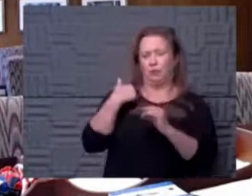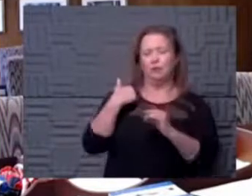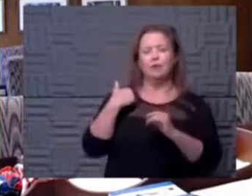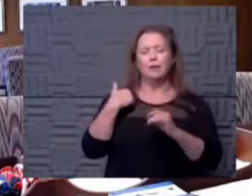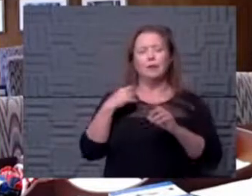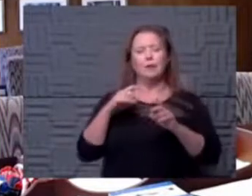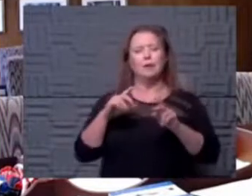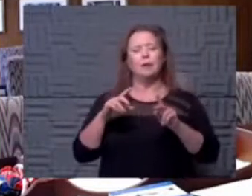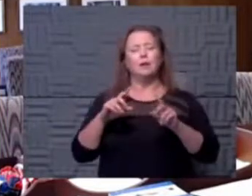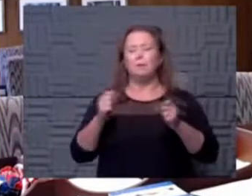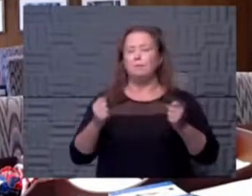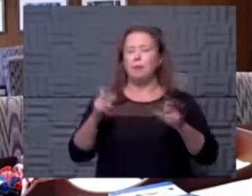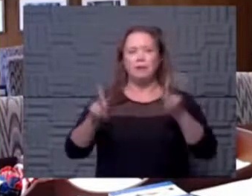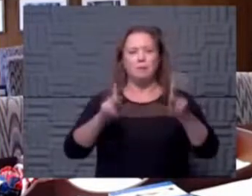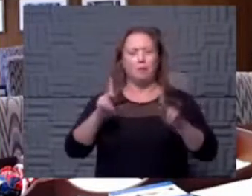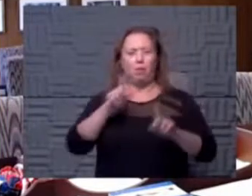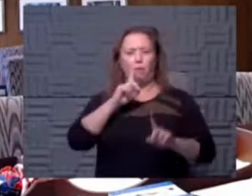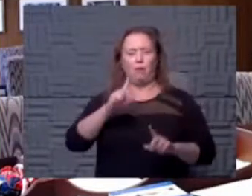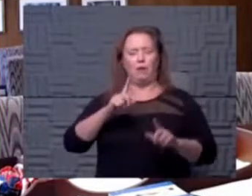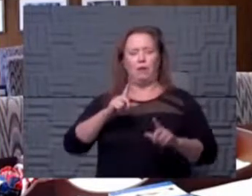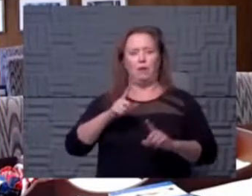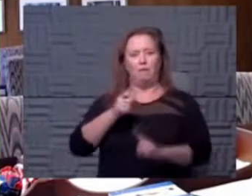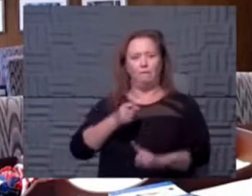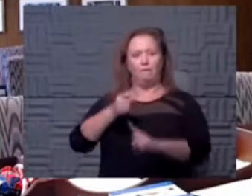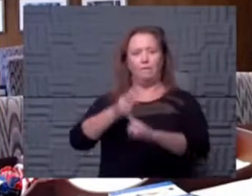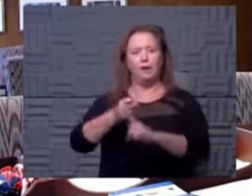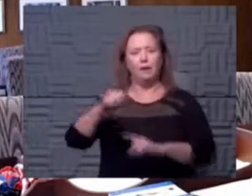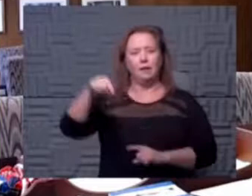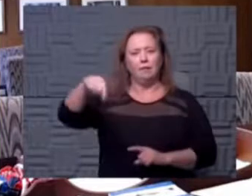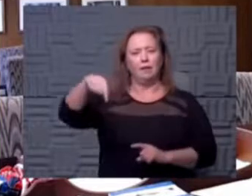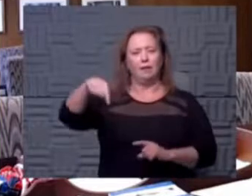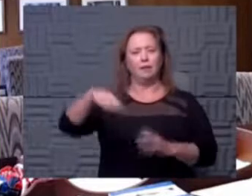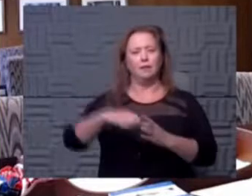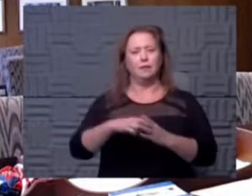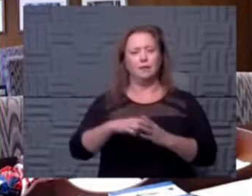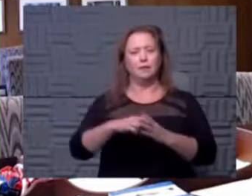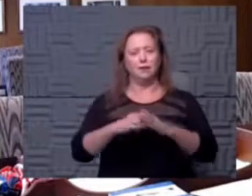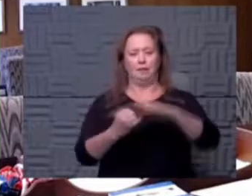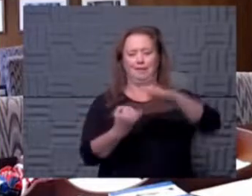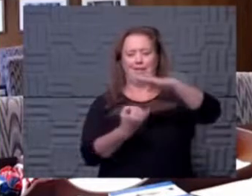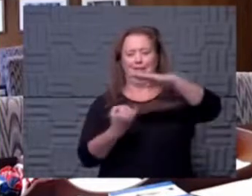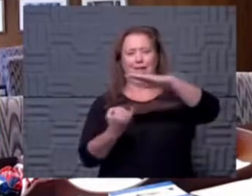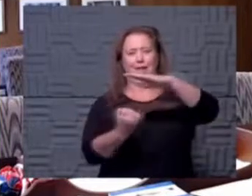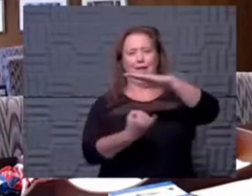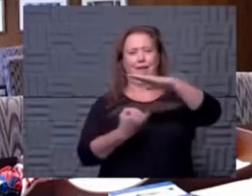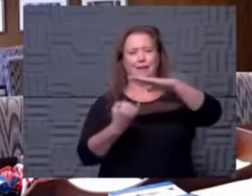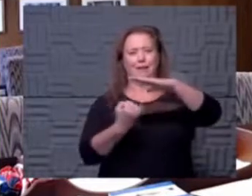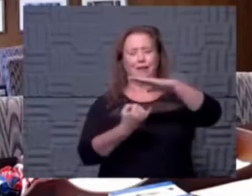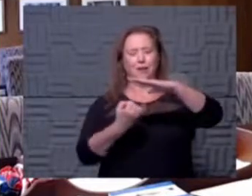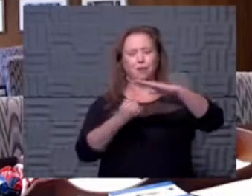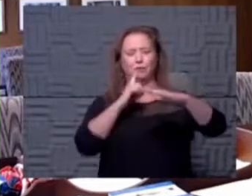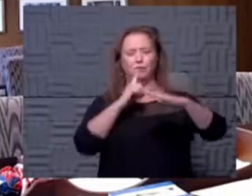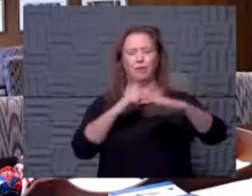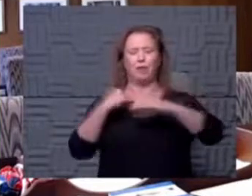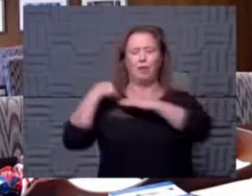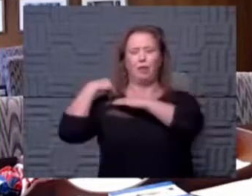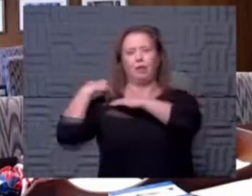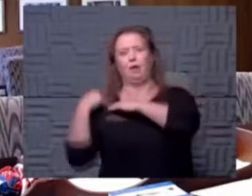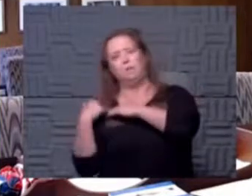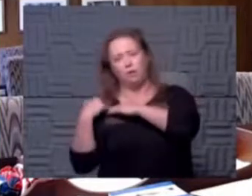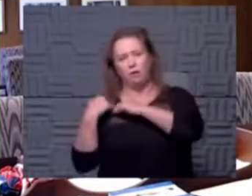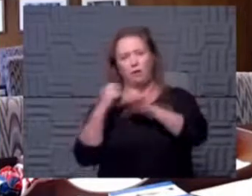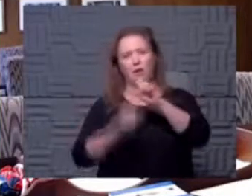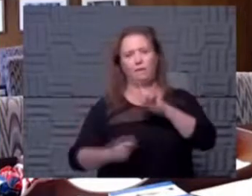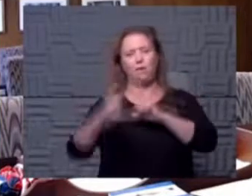deeply affected by this. And, I think the isolation is weighing on everybody, but especially